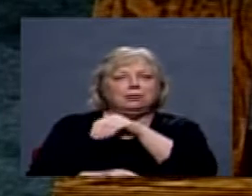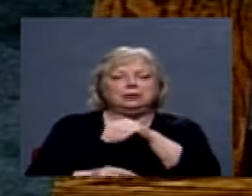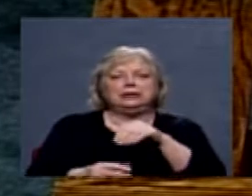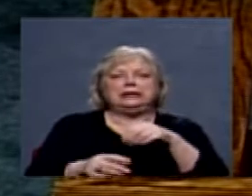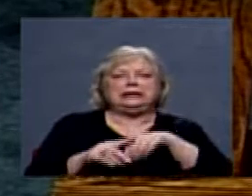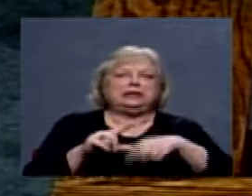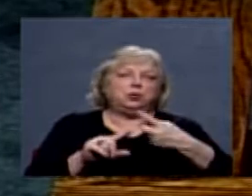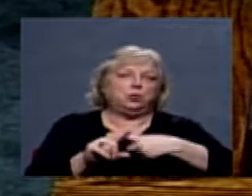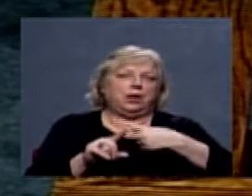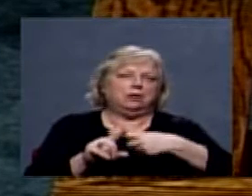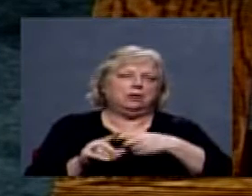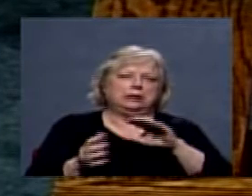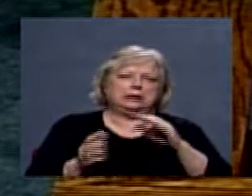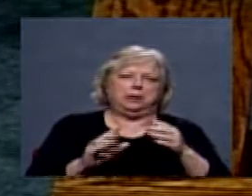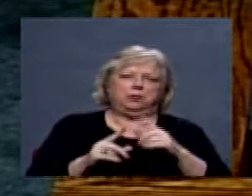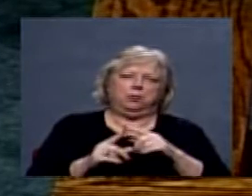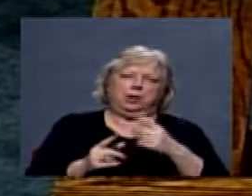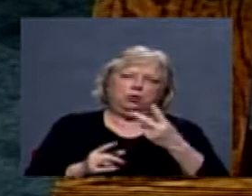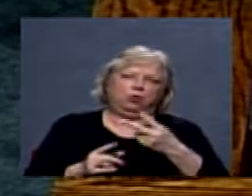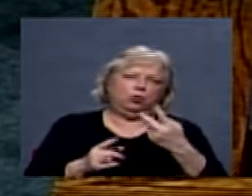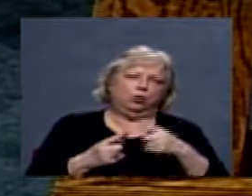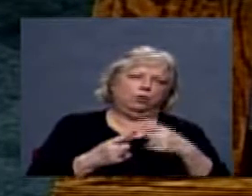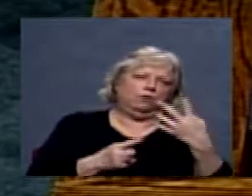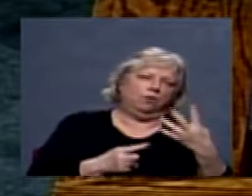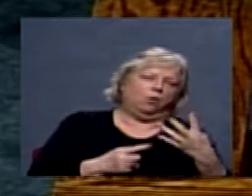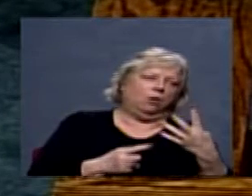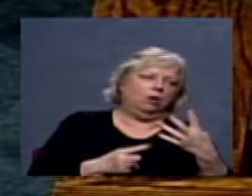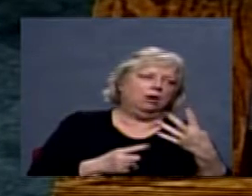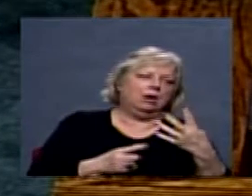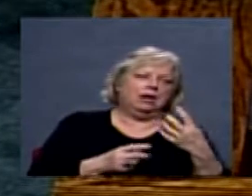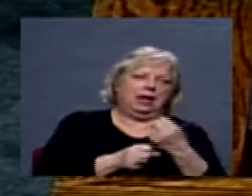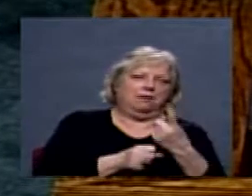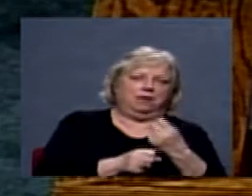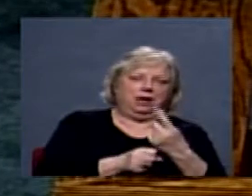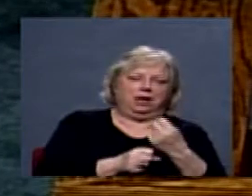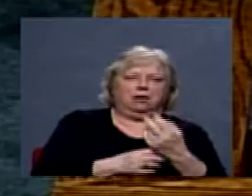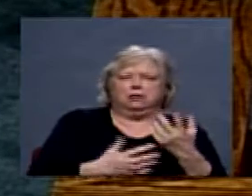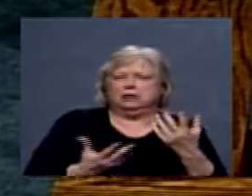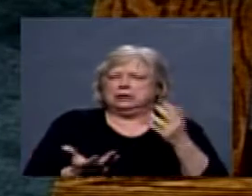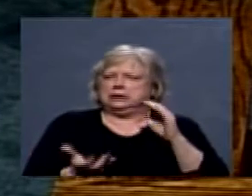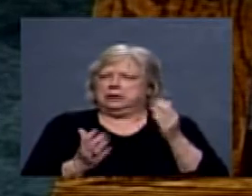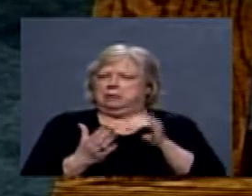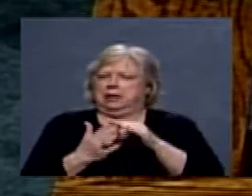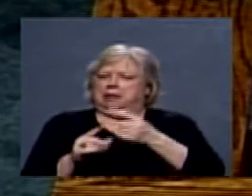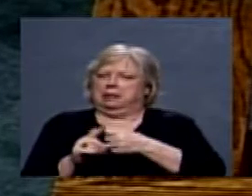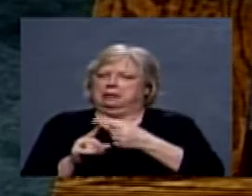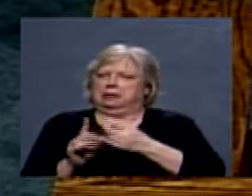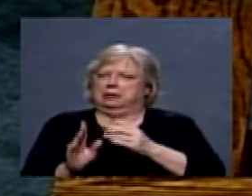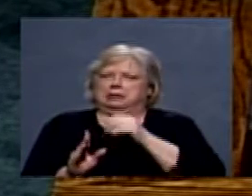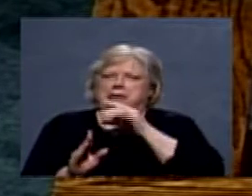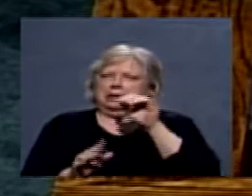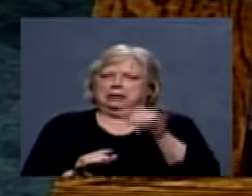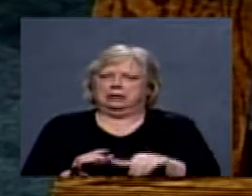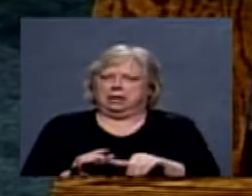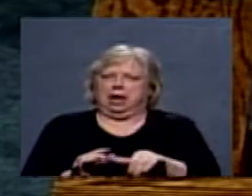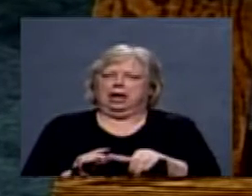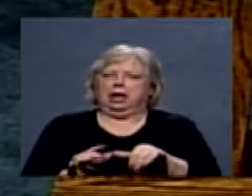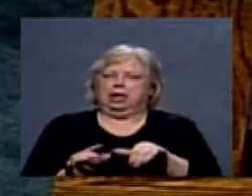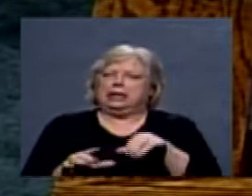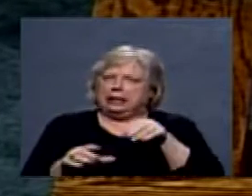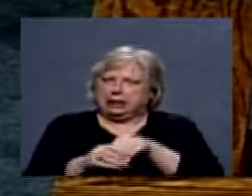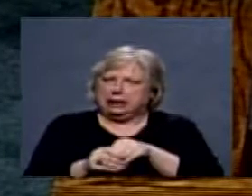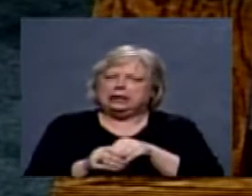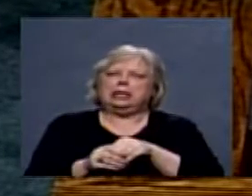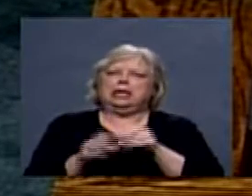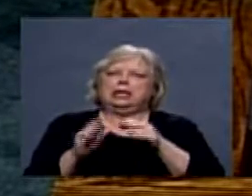to be about 2 to 4 a year. The tenants don't seem to stay as long as I think that the builder was hoping that they